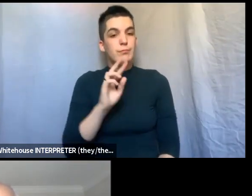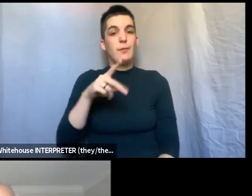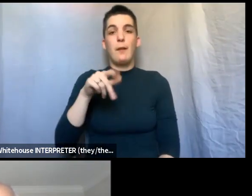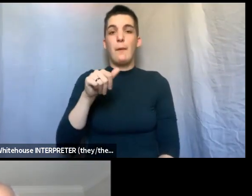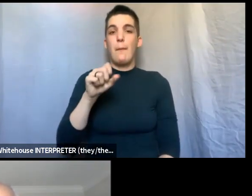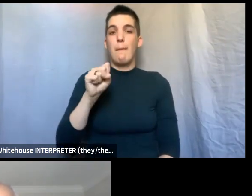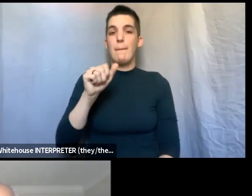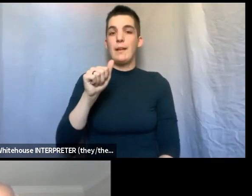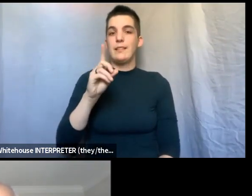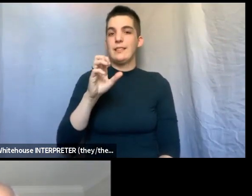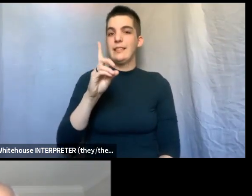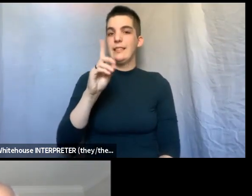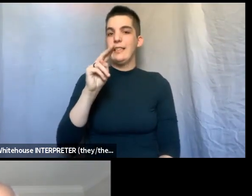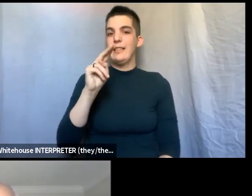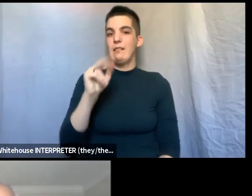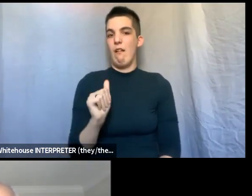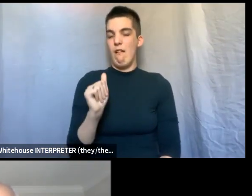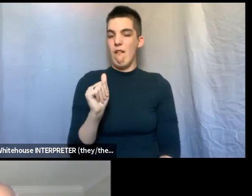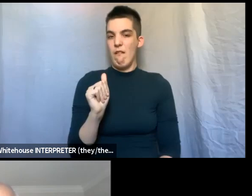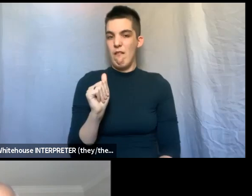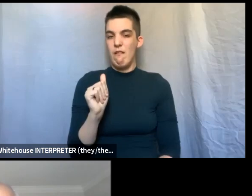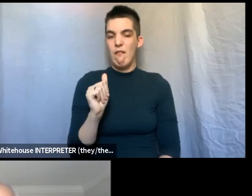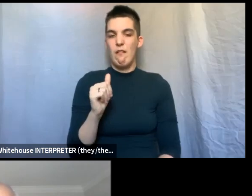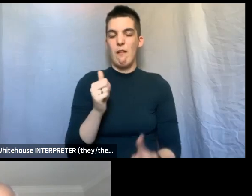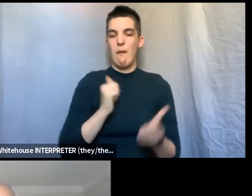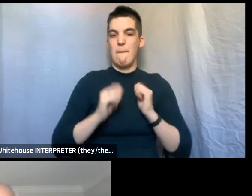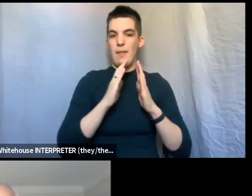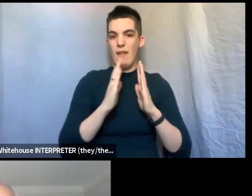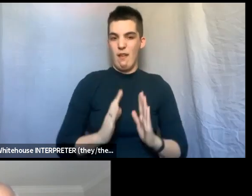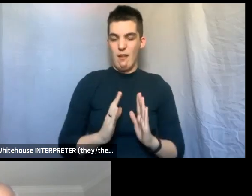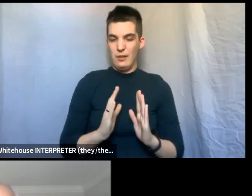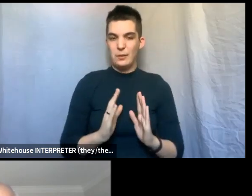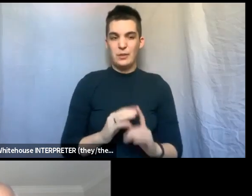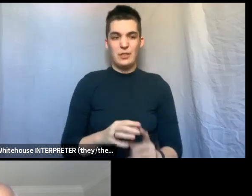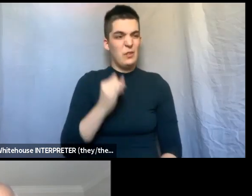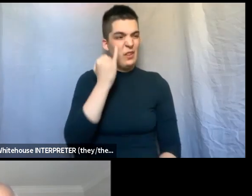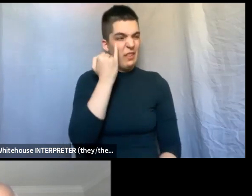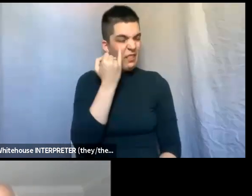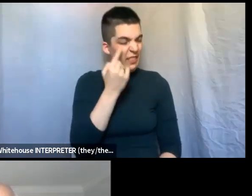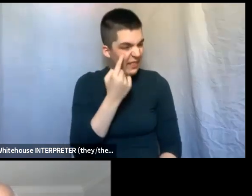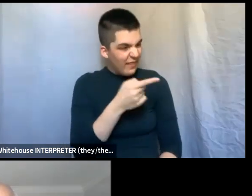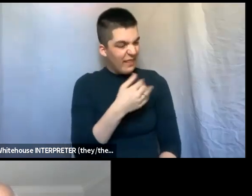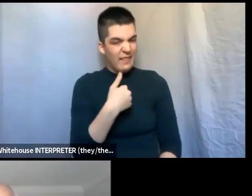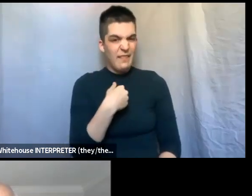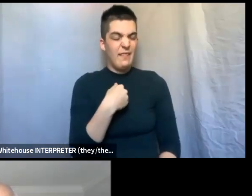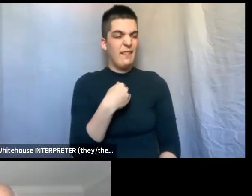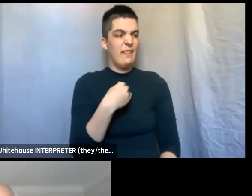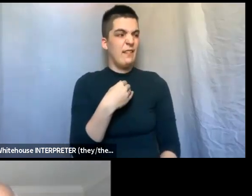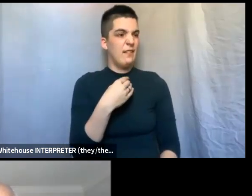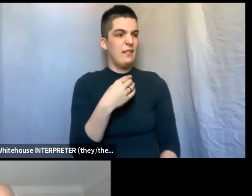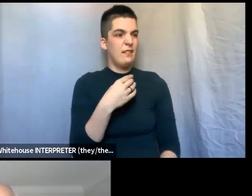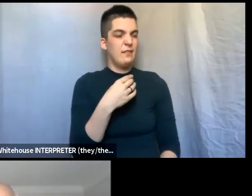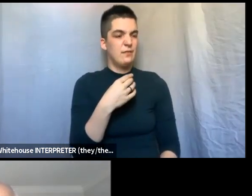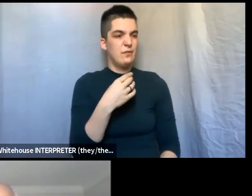an answer to our current crisis in their basement, or has a coffer there filled with money, think